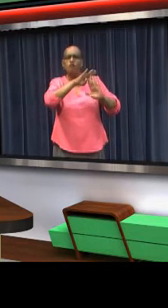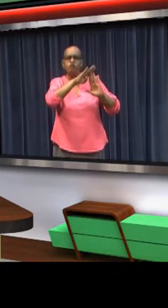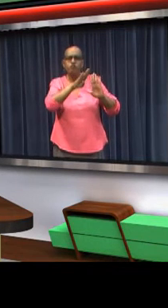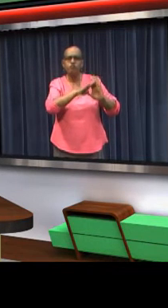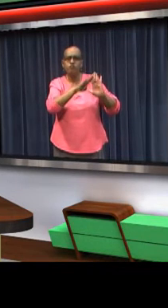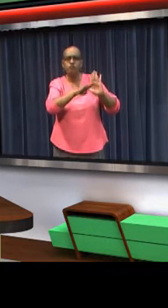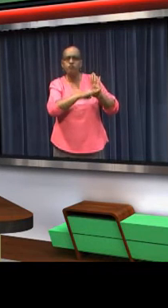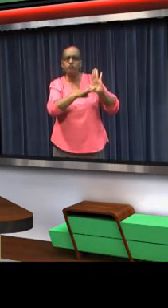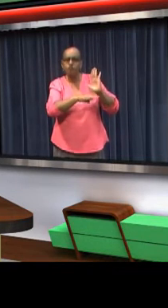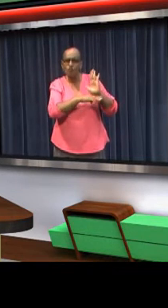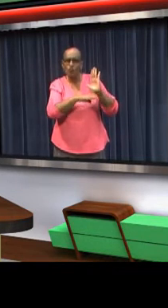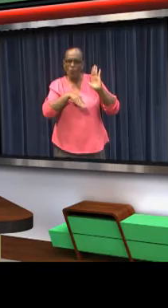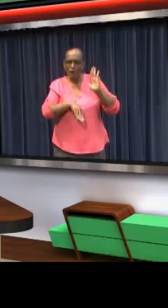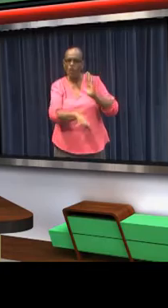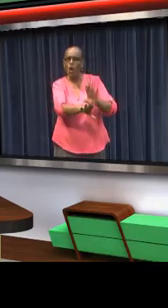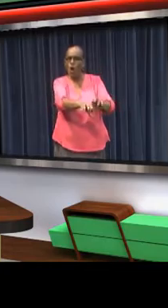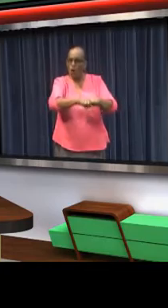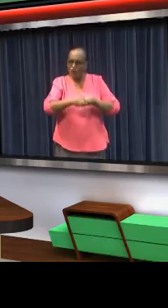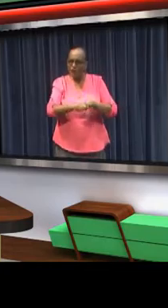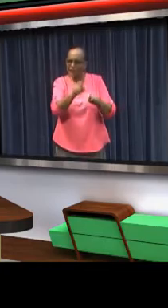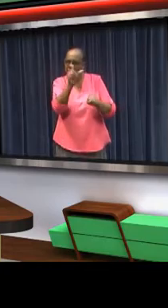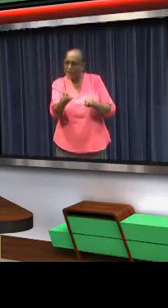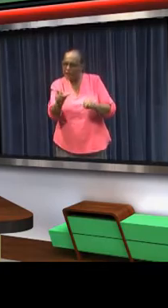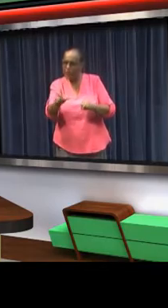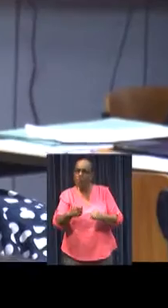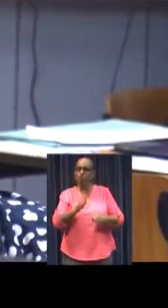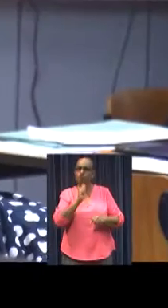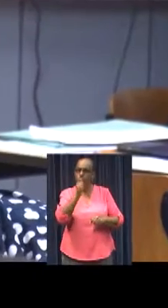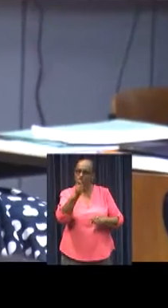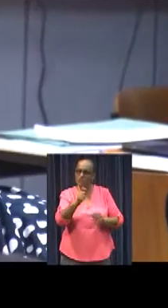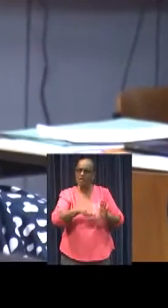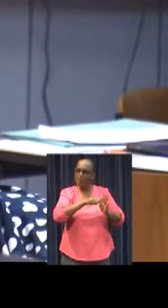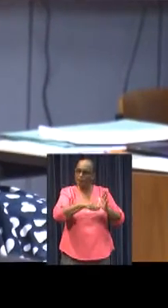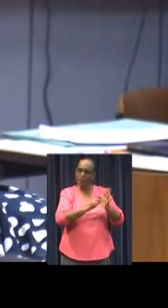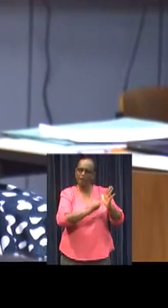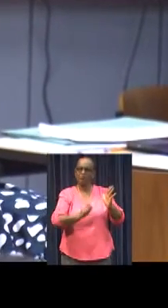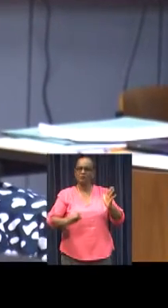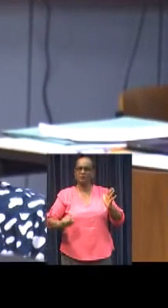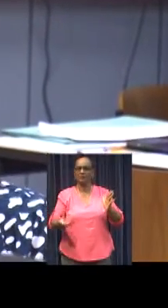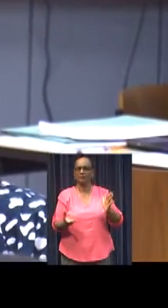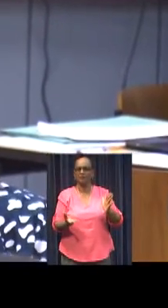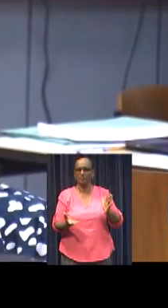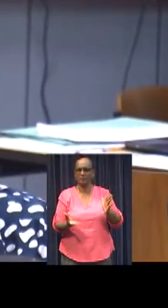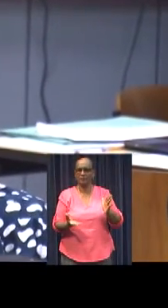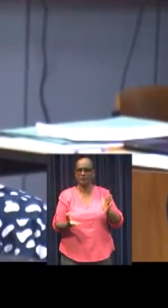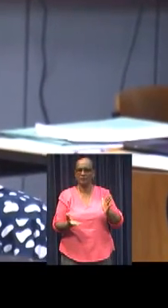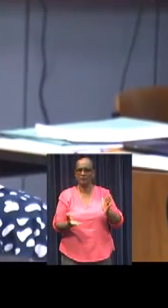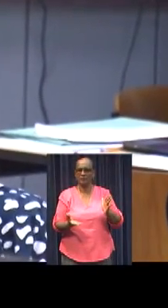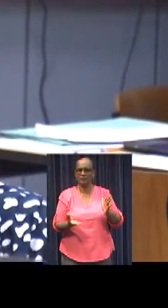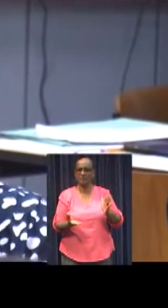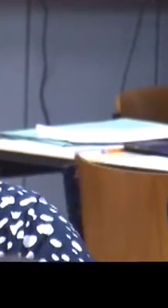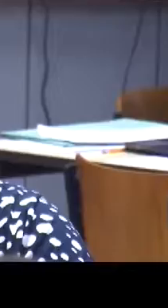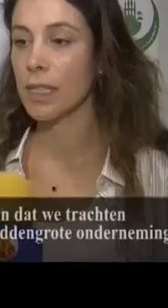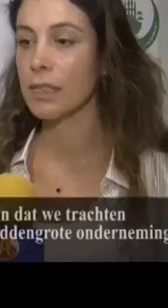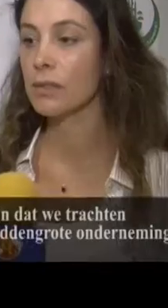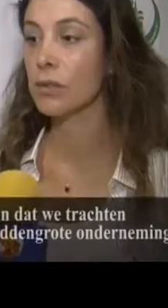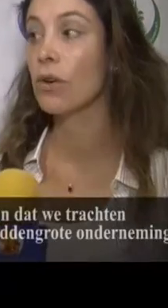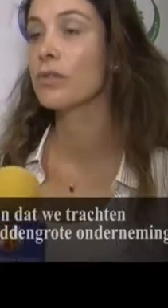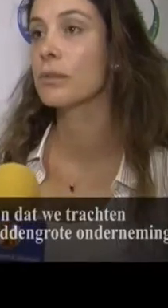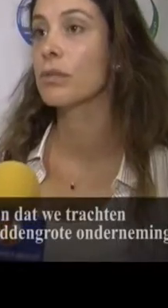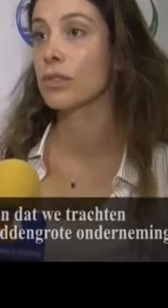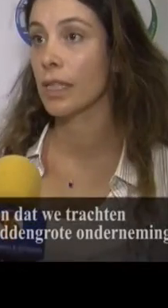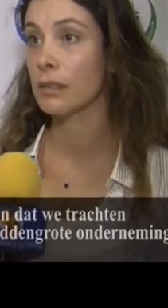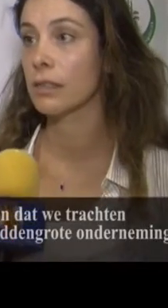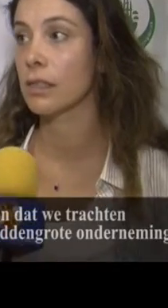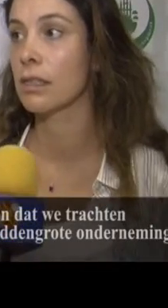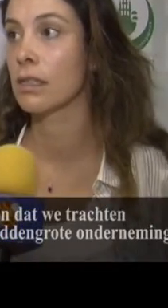question as to what criteria the entrepreneurs should use to write project proposals. The objectives of